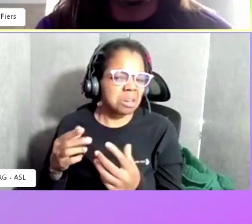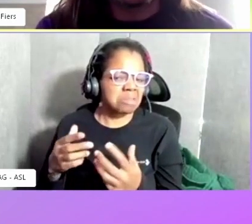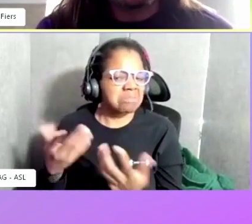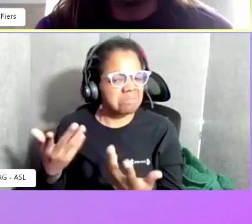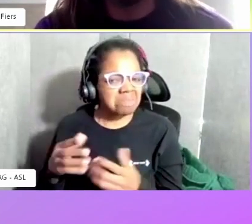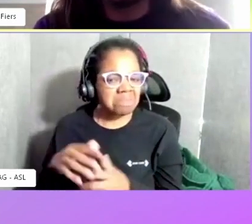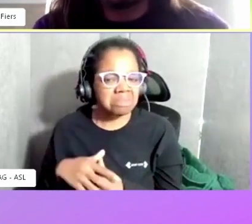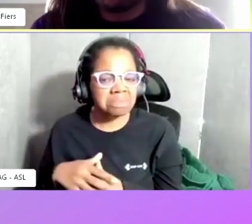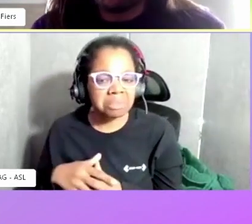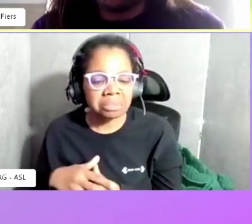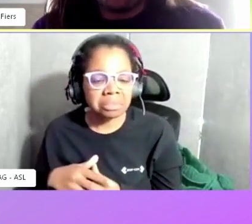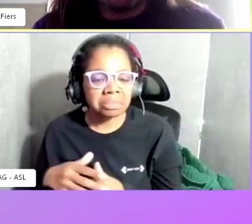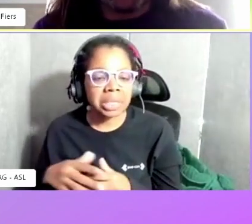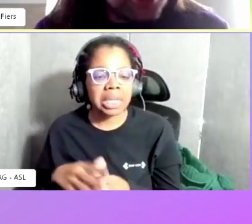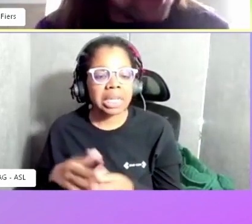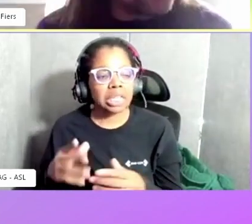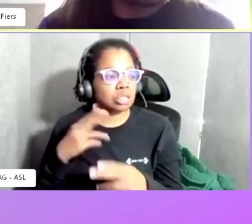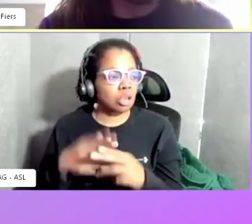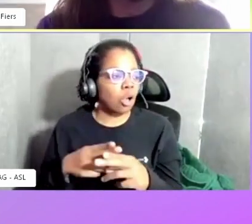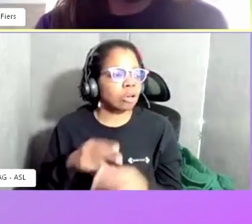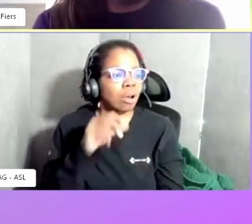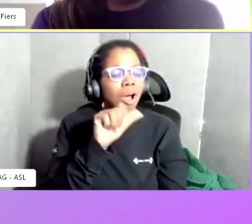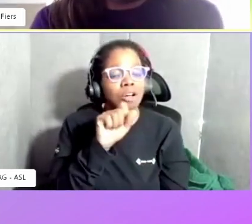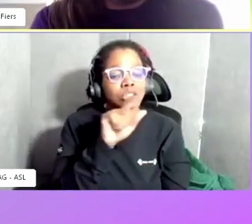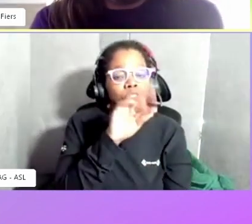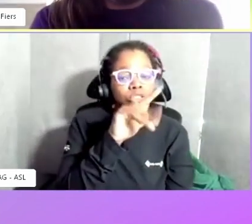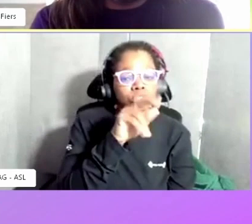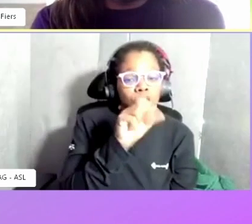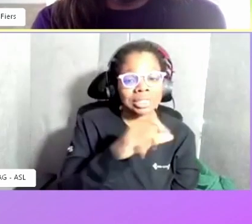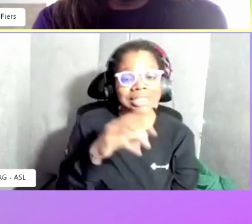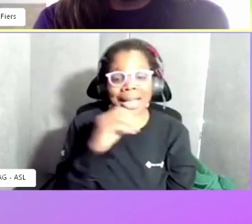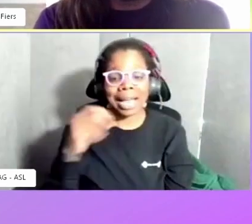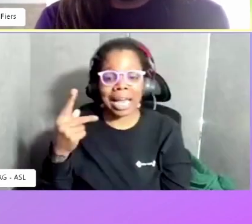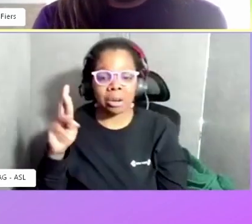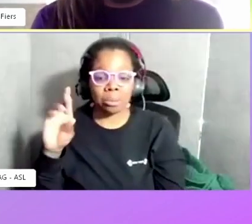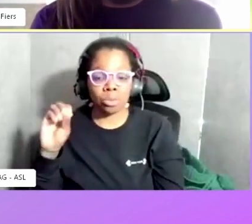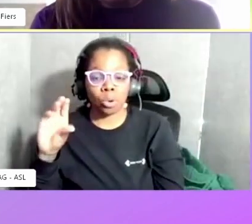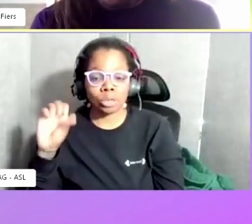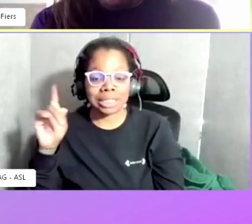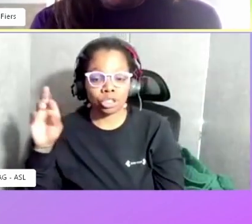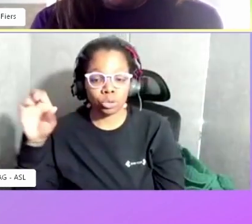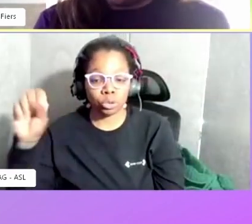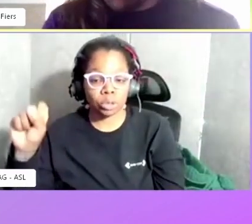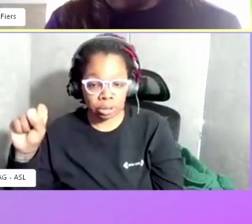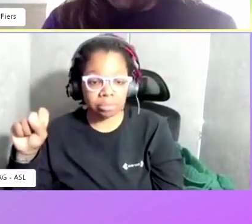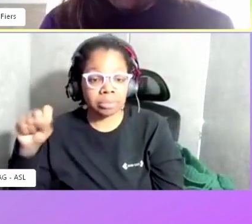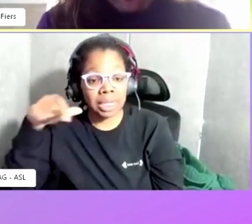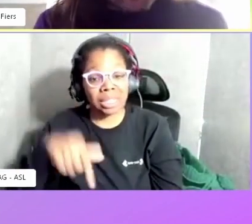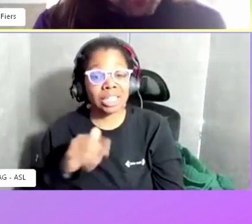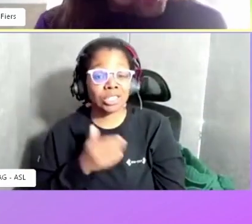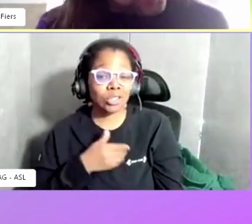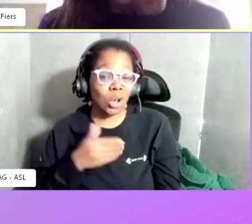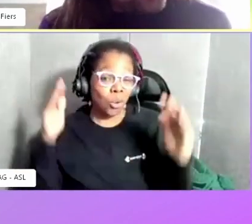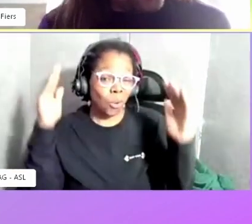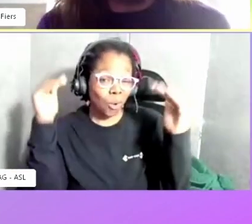a concept called assertions and procedures. And this is our hope and